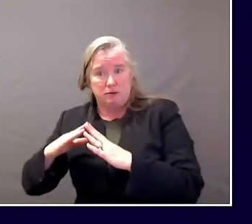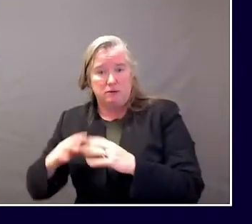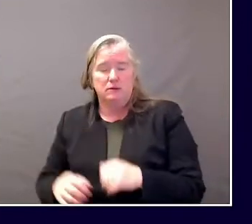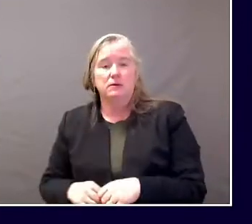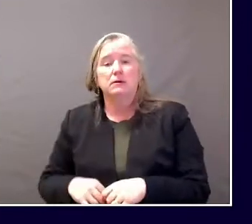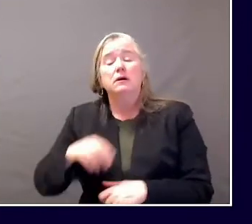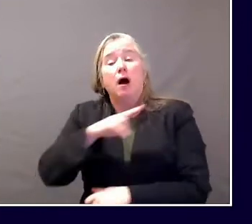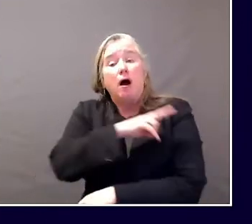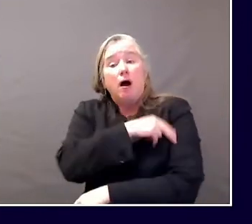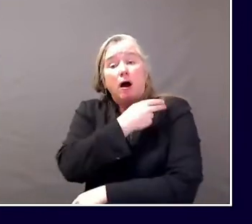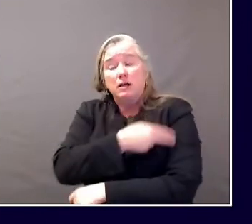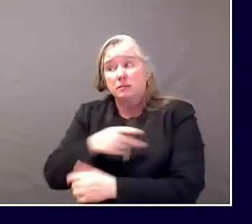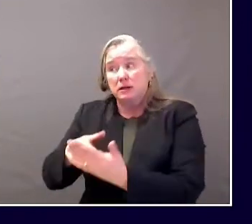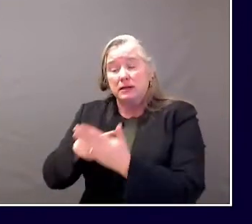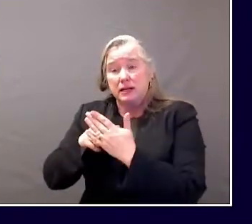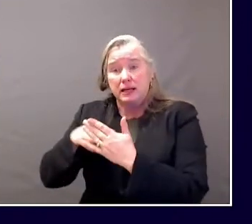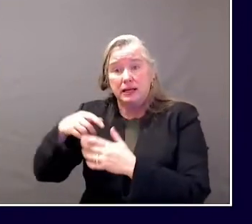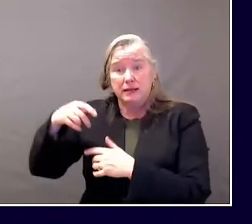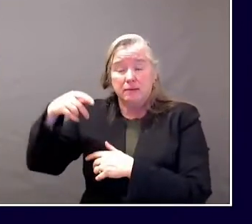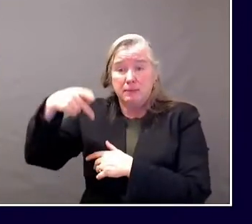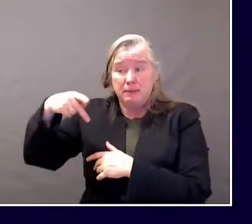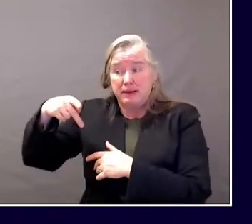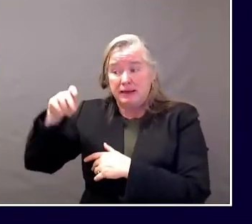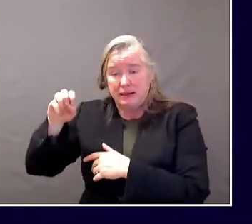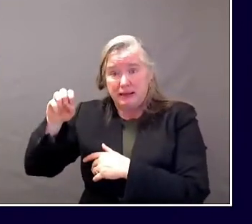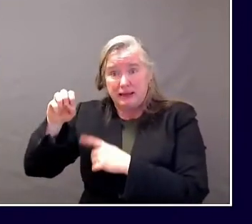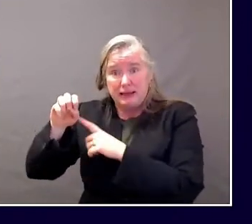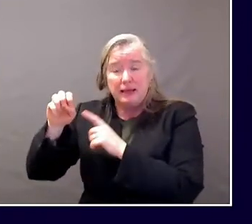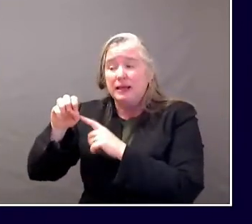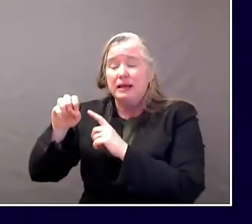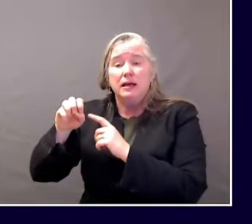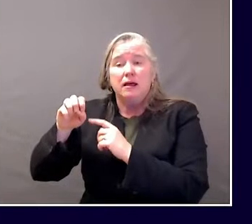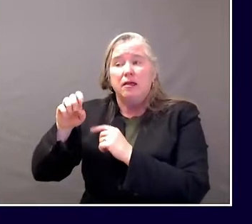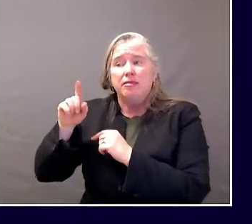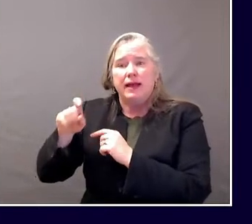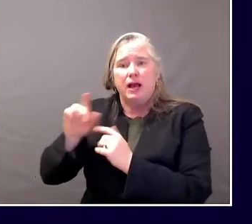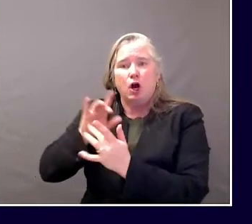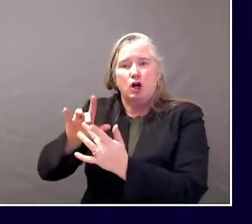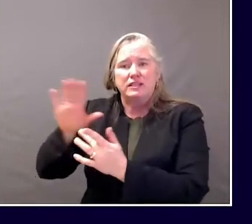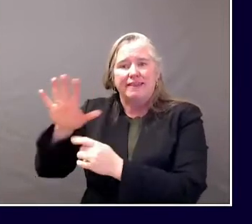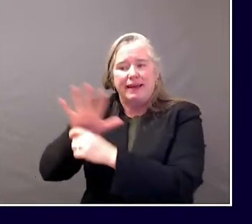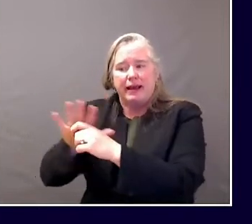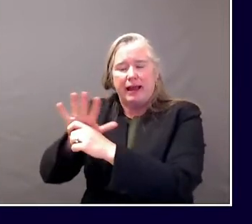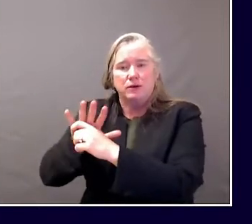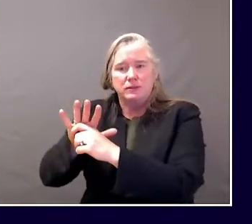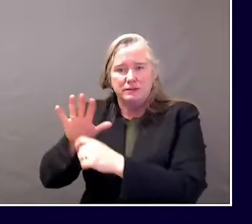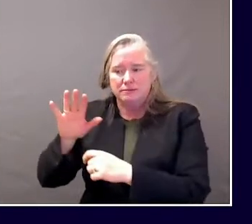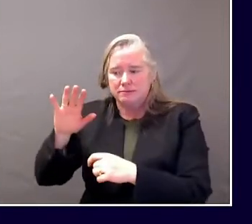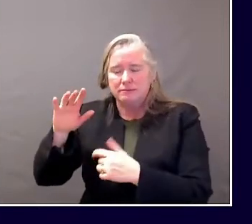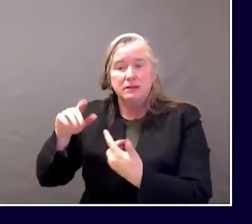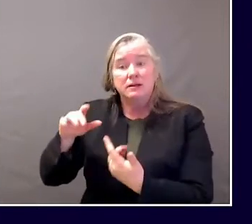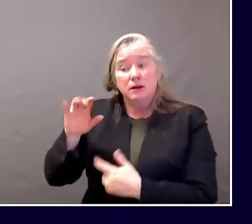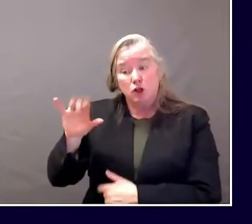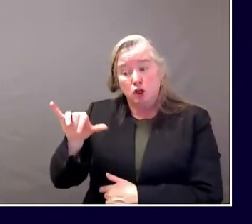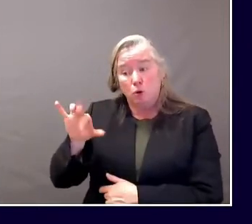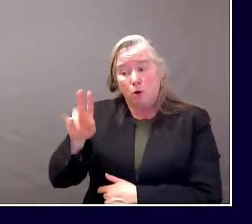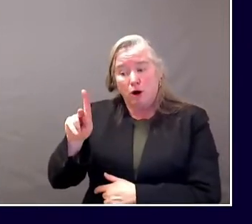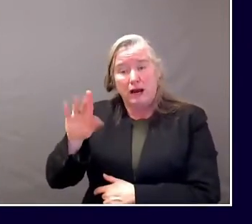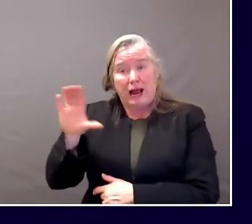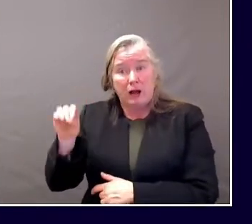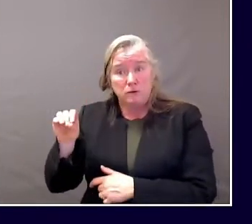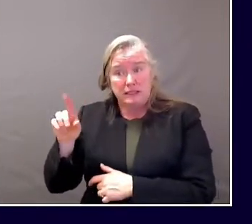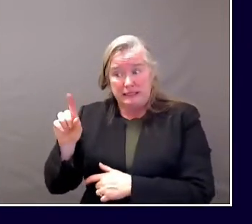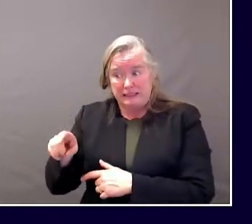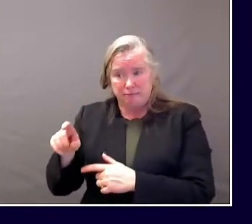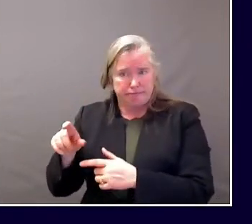don't necessarily call Sanford. They call the York County EMA, and they work with Director Cleaves' team, who then sends the request to